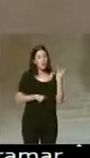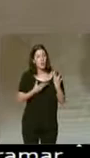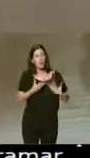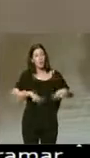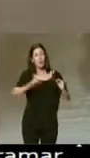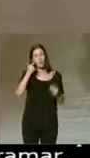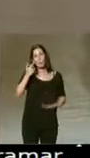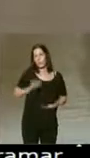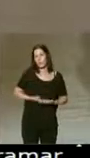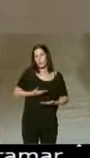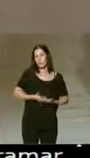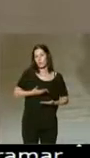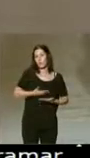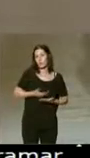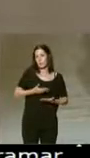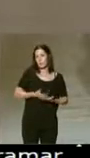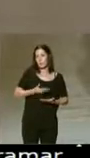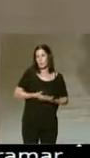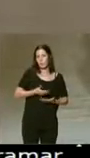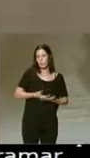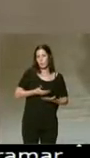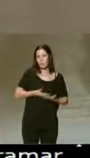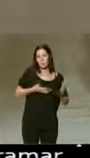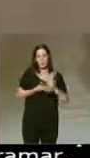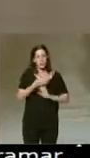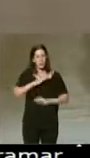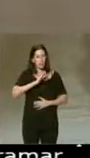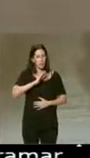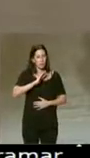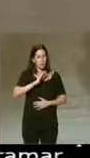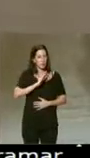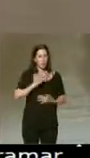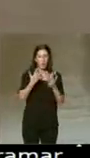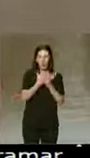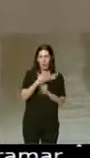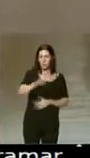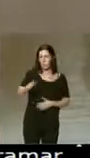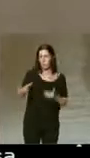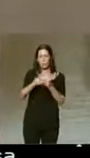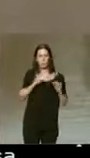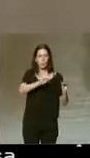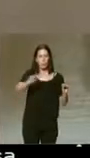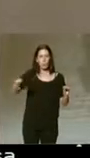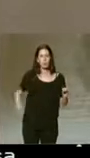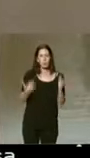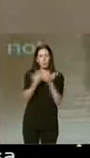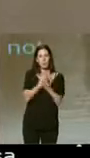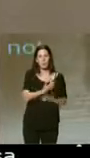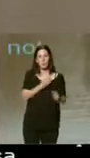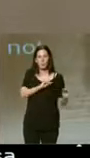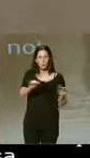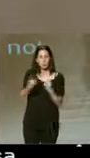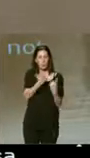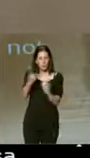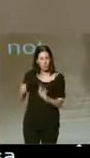engineer will act upon this basis. And they're not really verifying their design. They're verifying that the